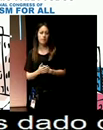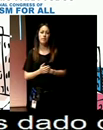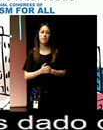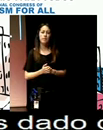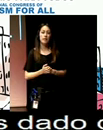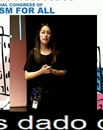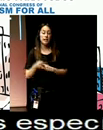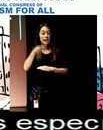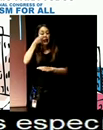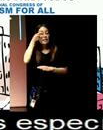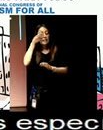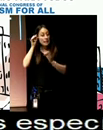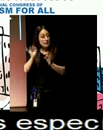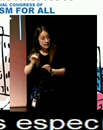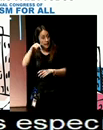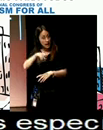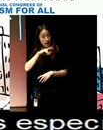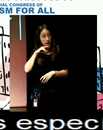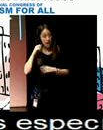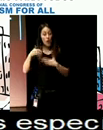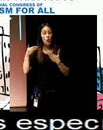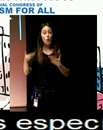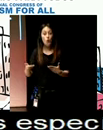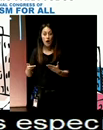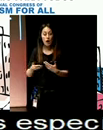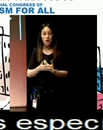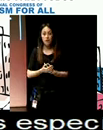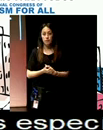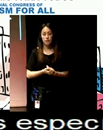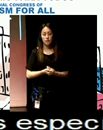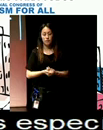interests that we saw is